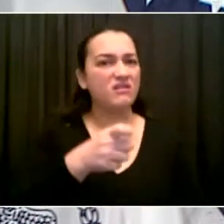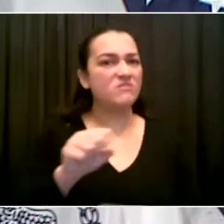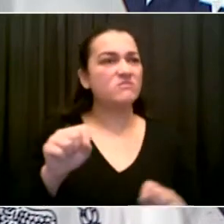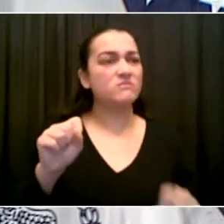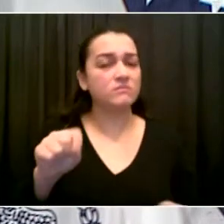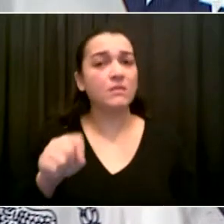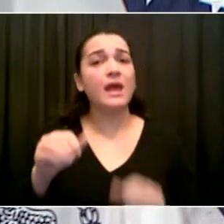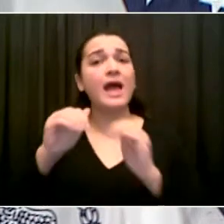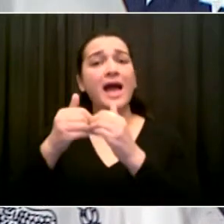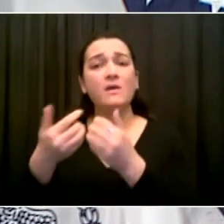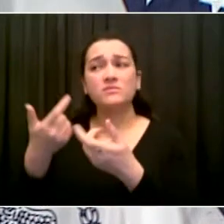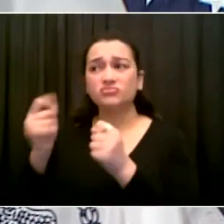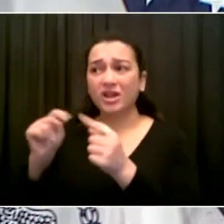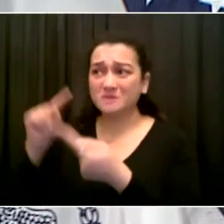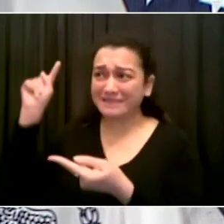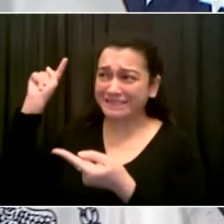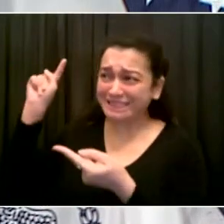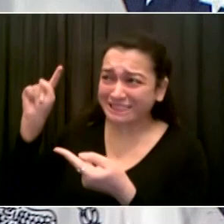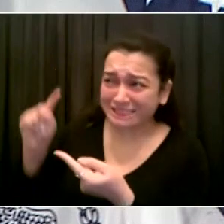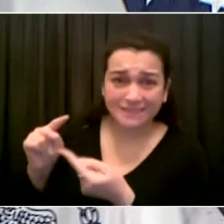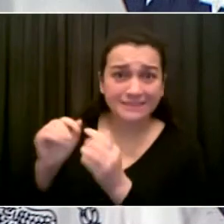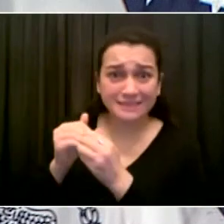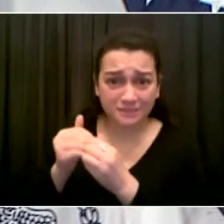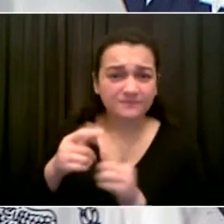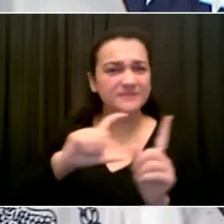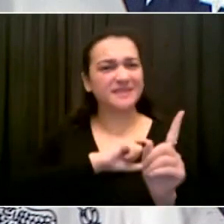and the crisis management system. We've been